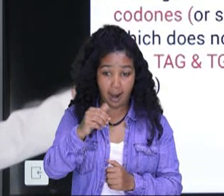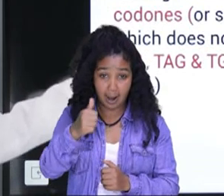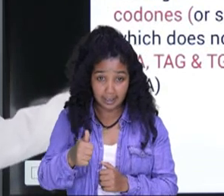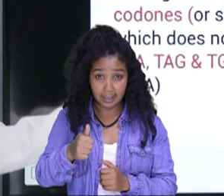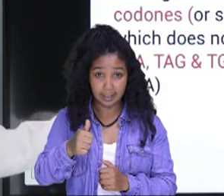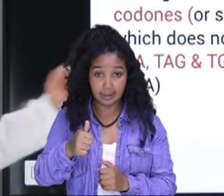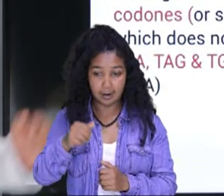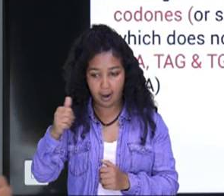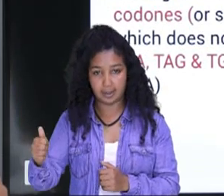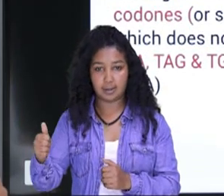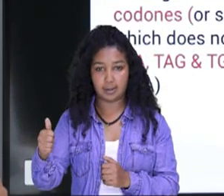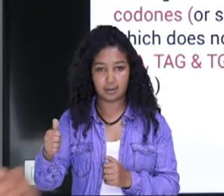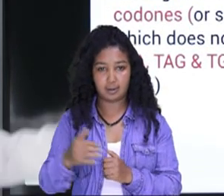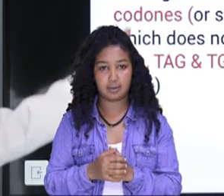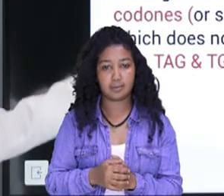adenine,